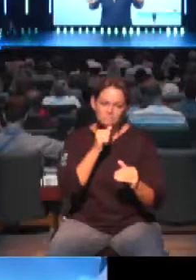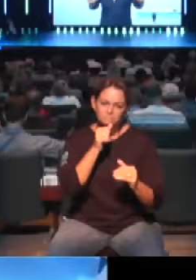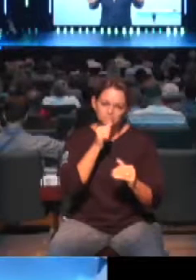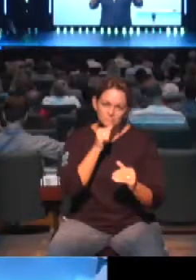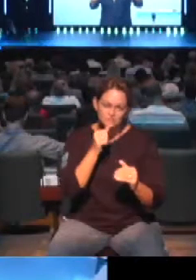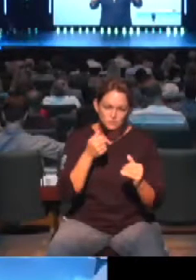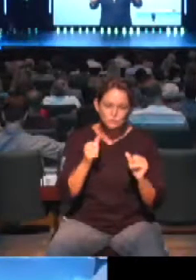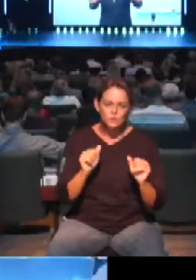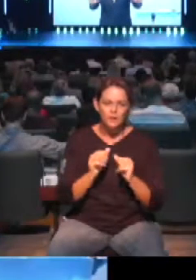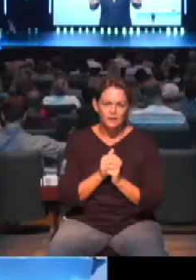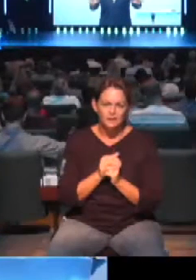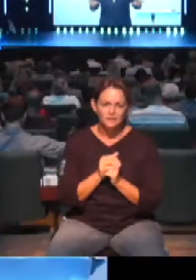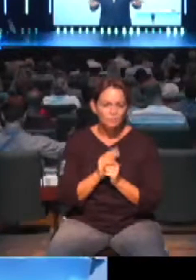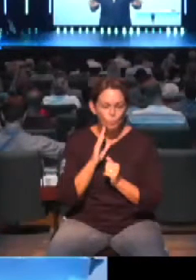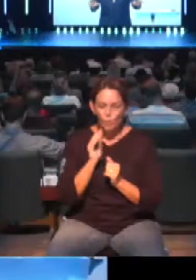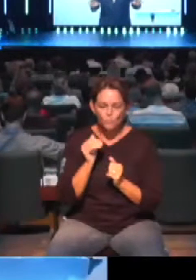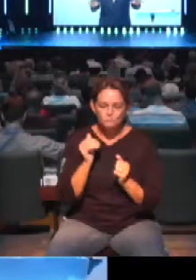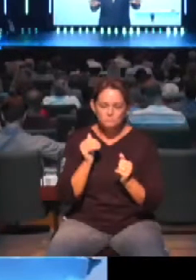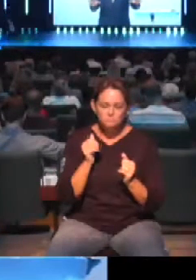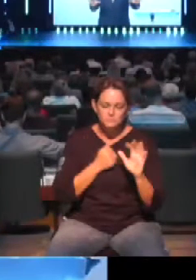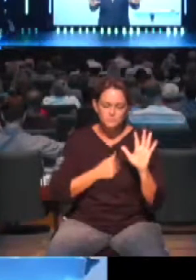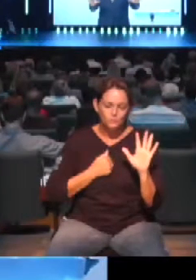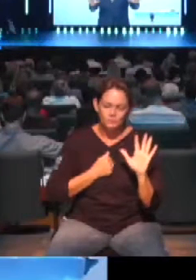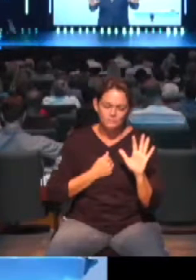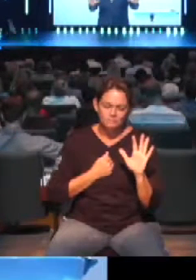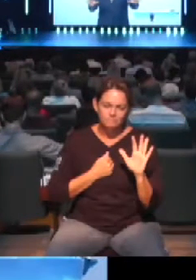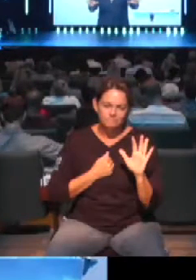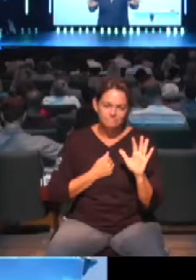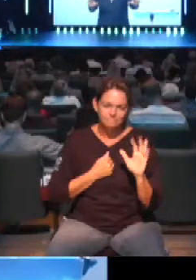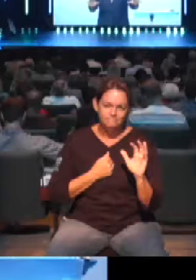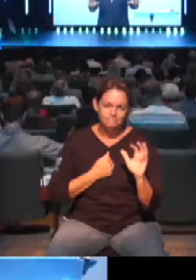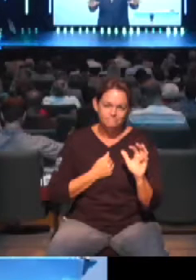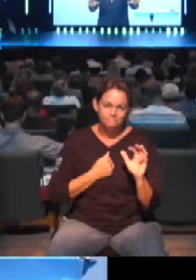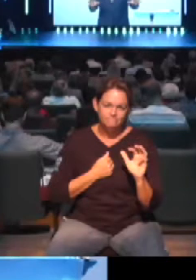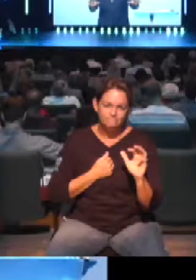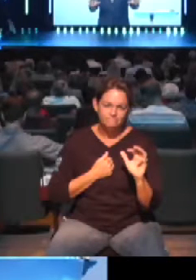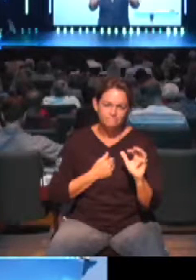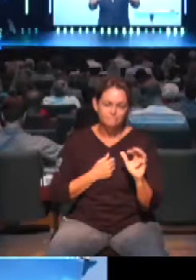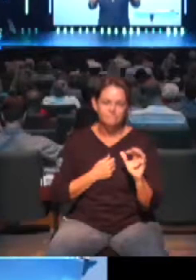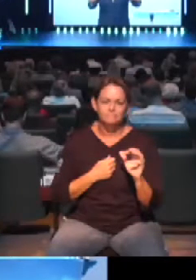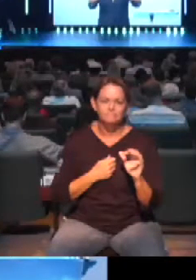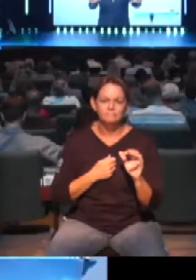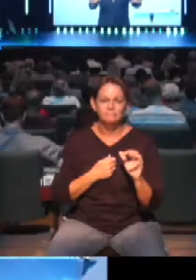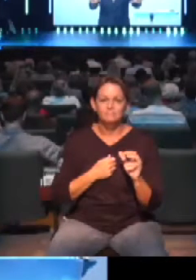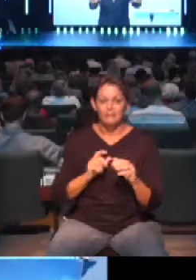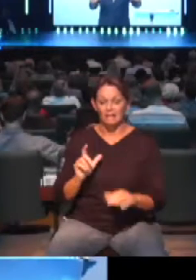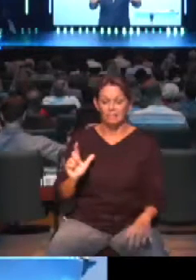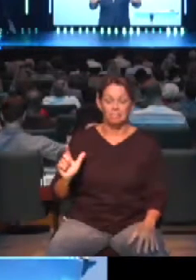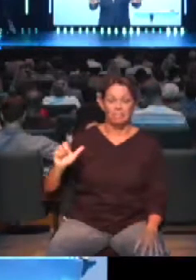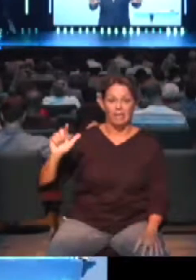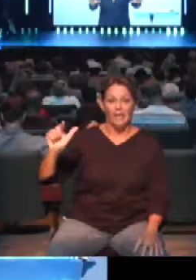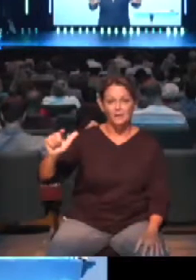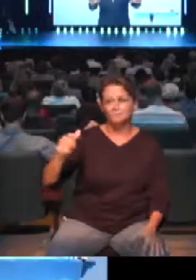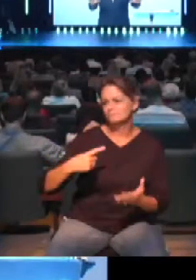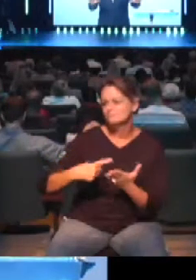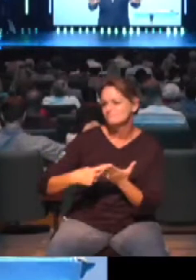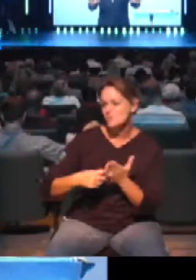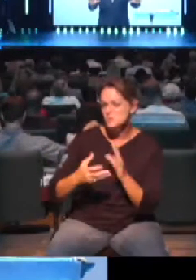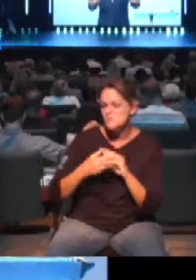you, you'll never regret this decision. Never. And years from now, you'll be talking